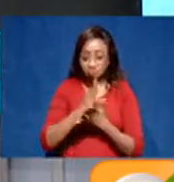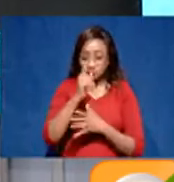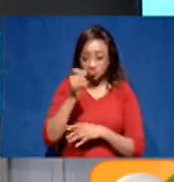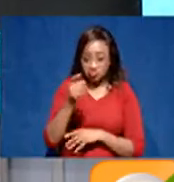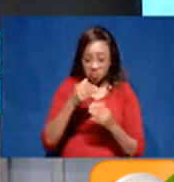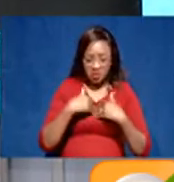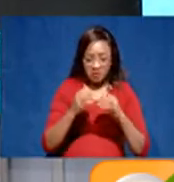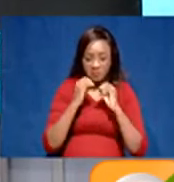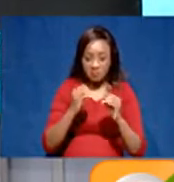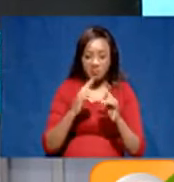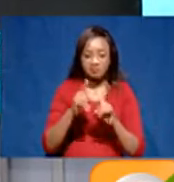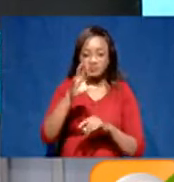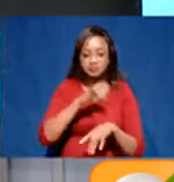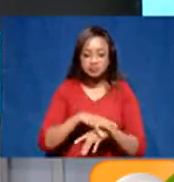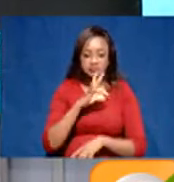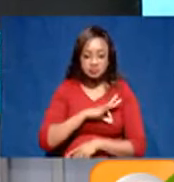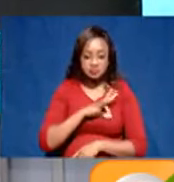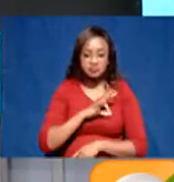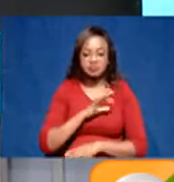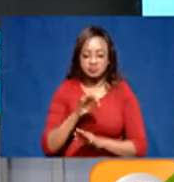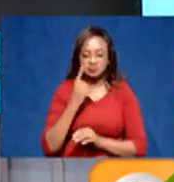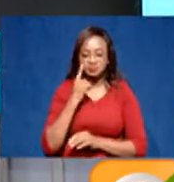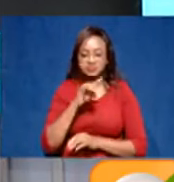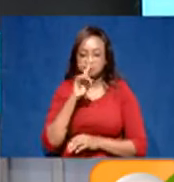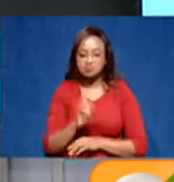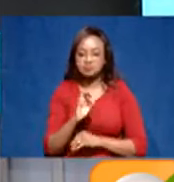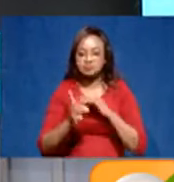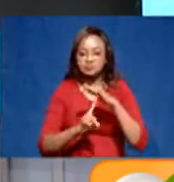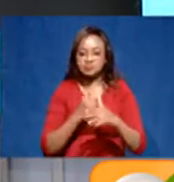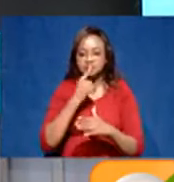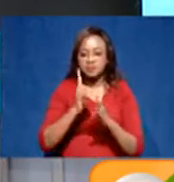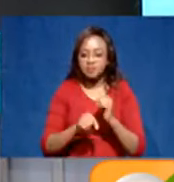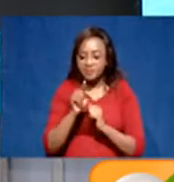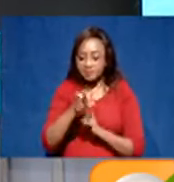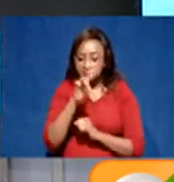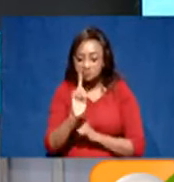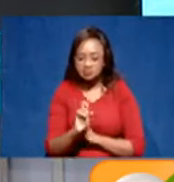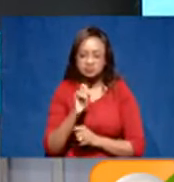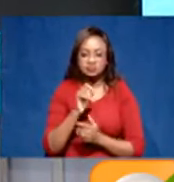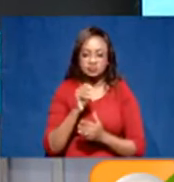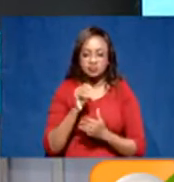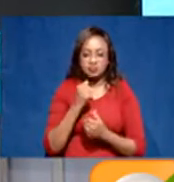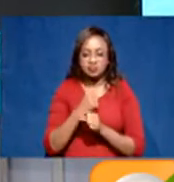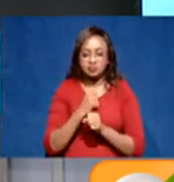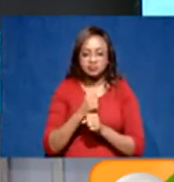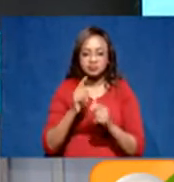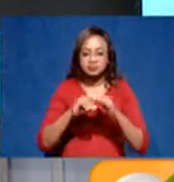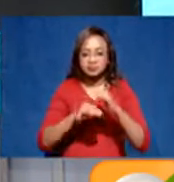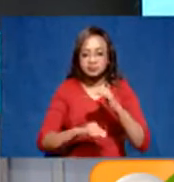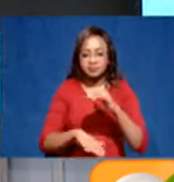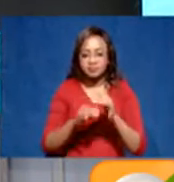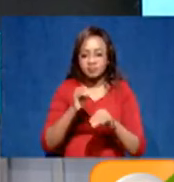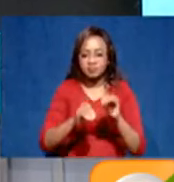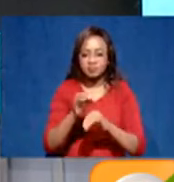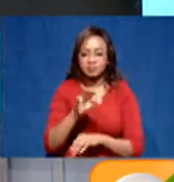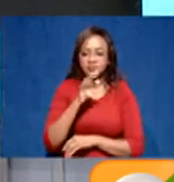income, and that will be determined based on a means testing instrument that the ministry says that will be worked on. Again, the minimum contribution must